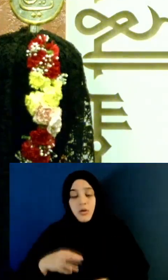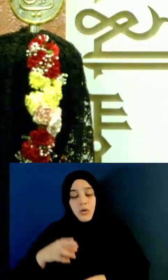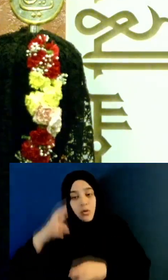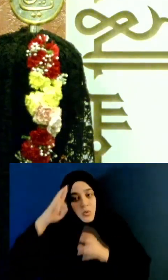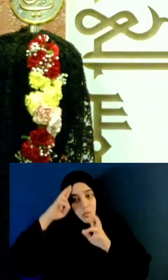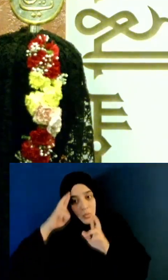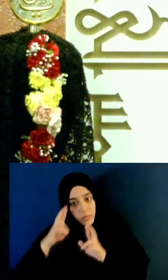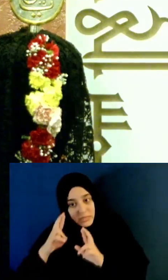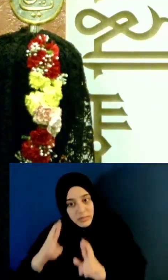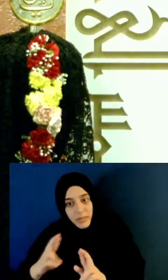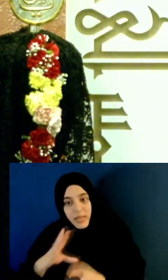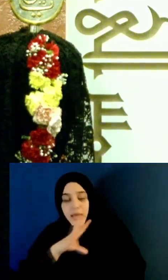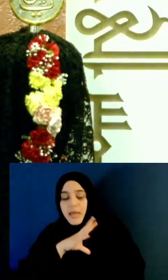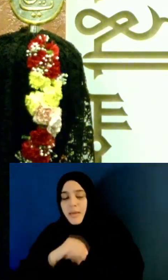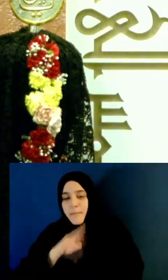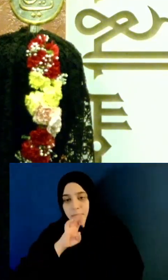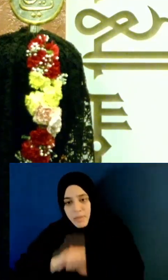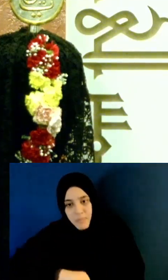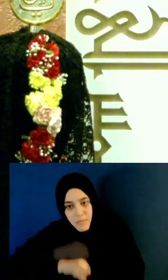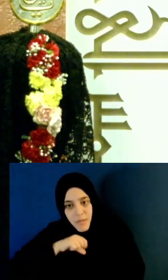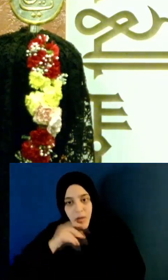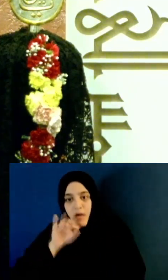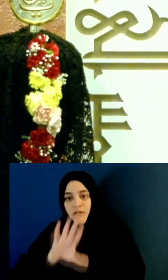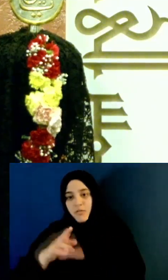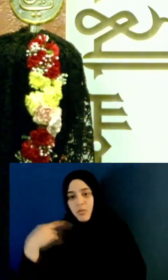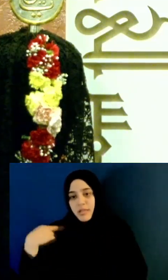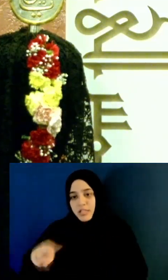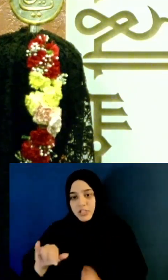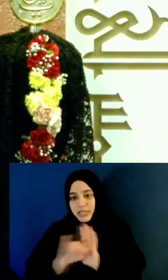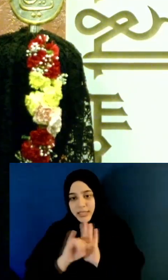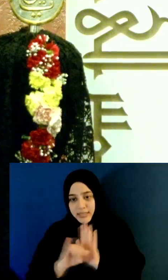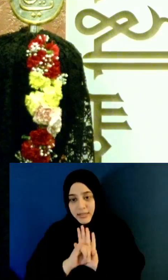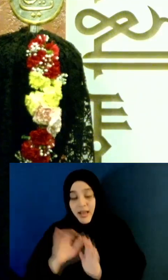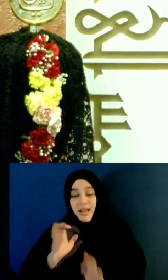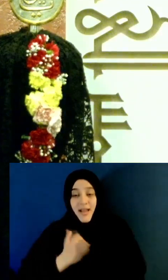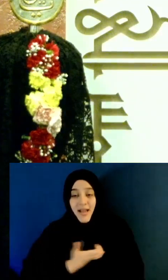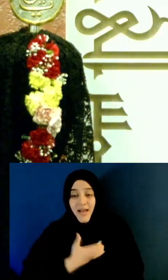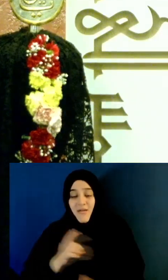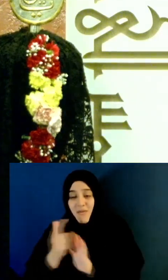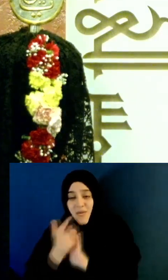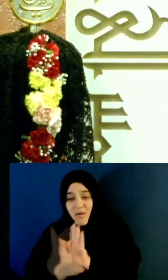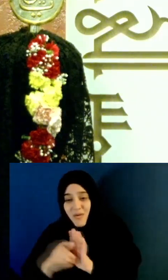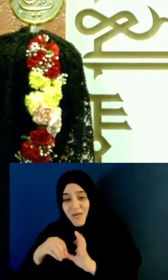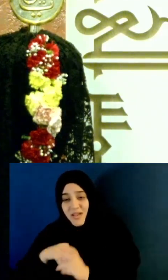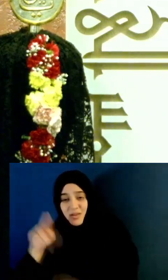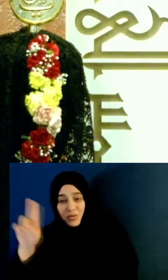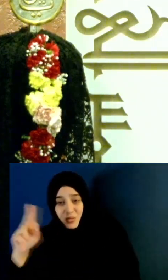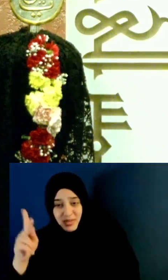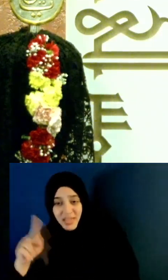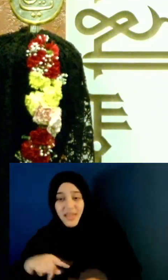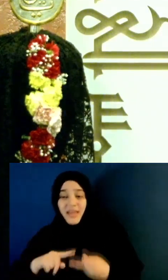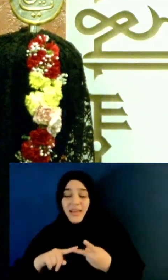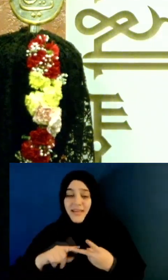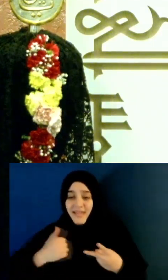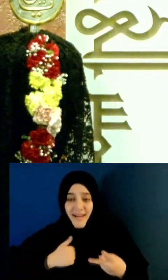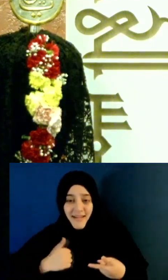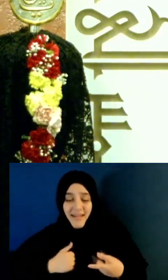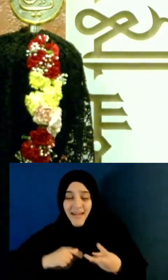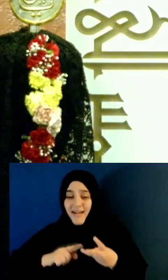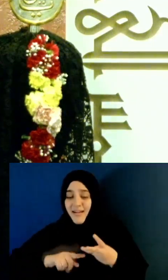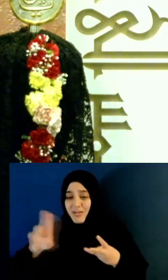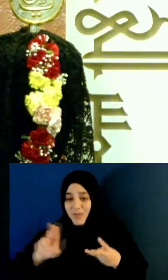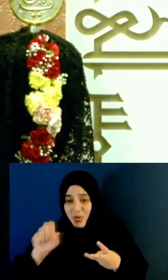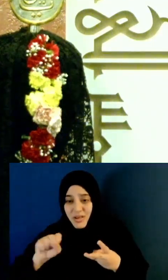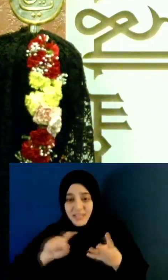identity. Our laws in the UK, our laws in Canada, our laws in the United States, our laws in